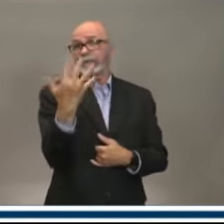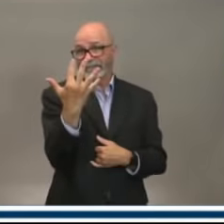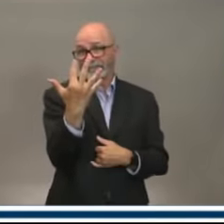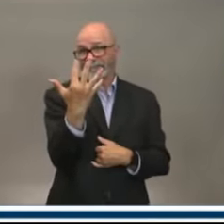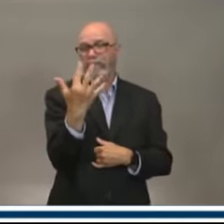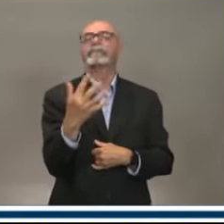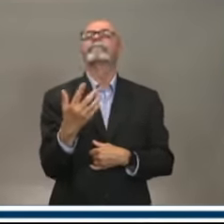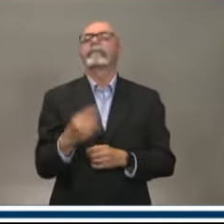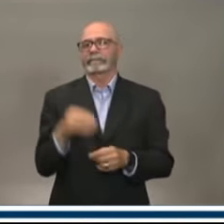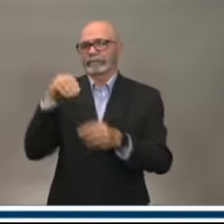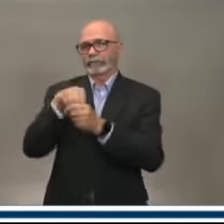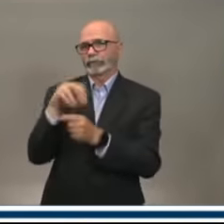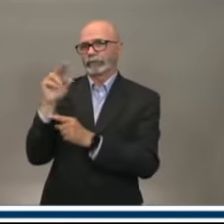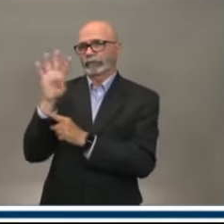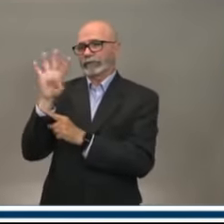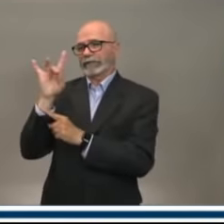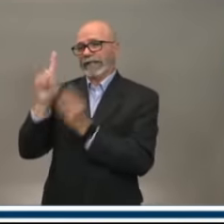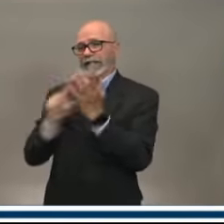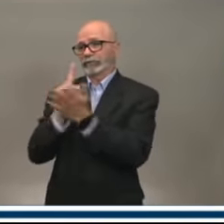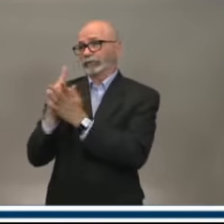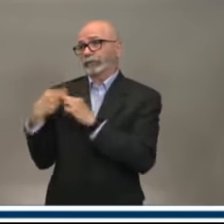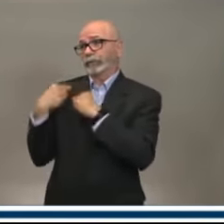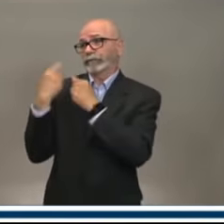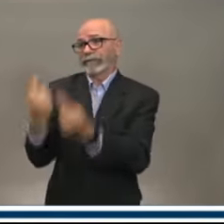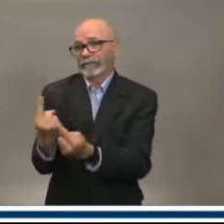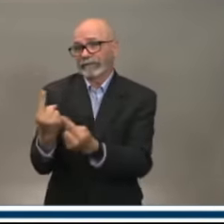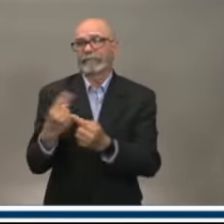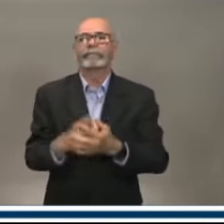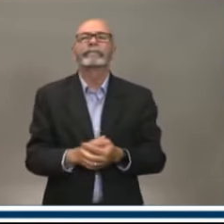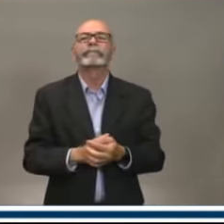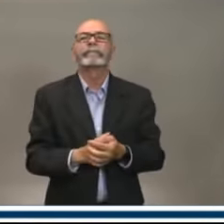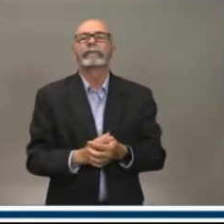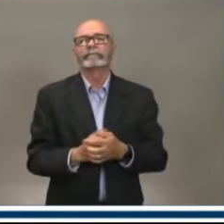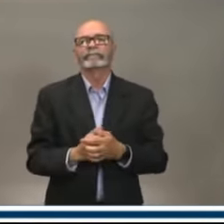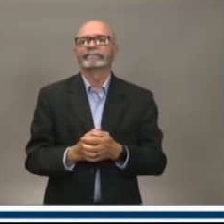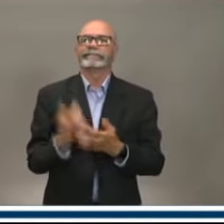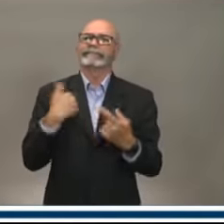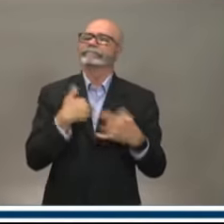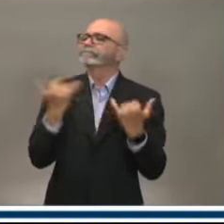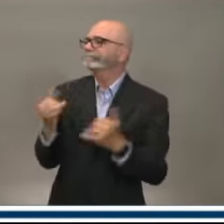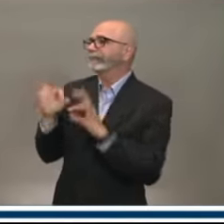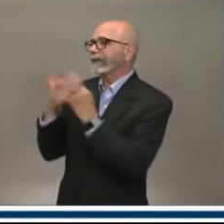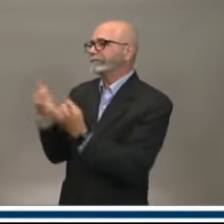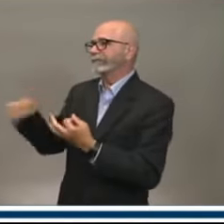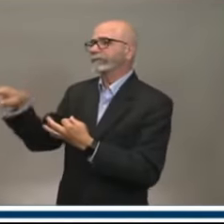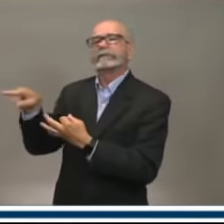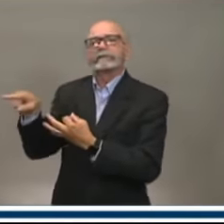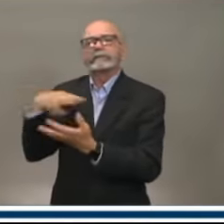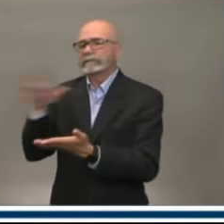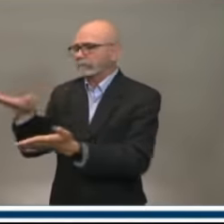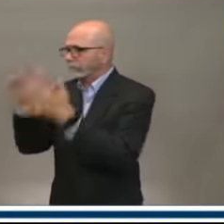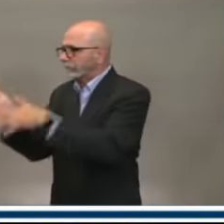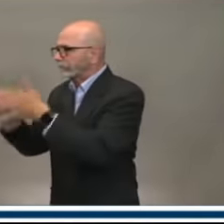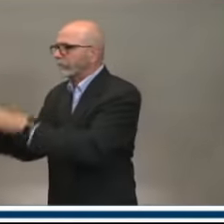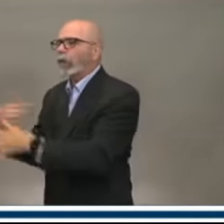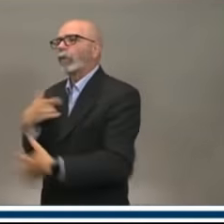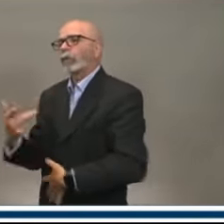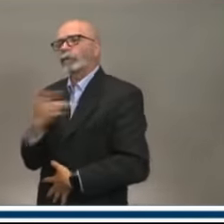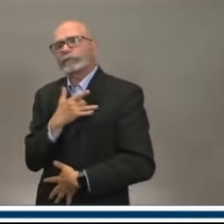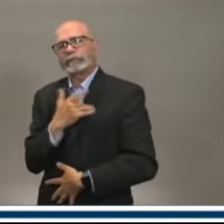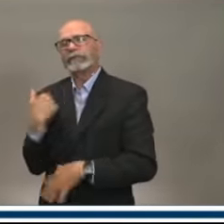their thoughts. Our health partners stand with Northwood as we continue to support them in their fight against